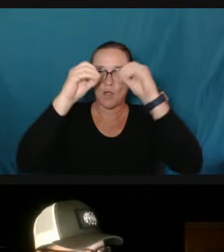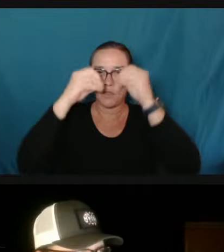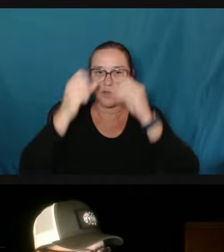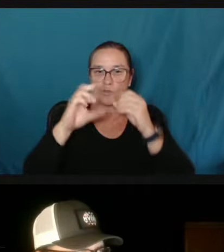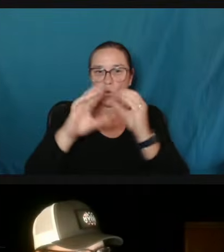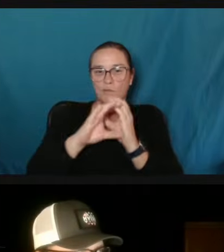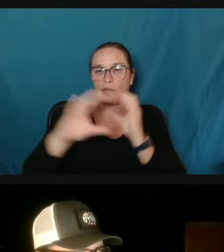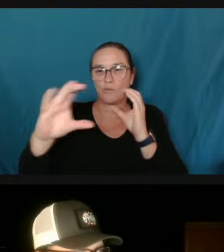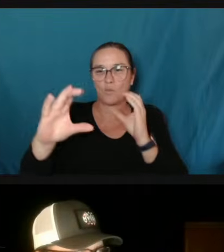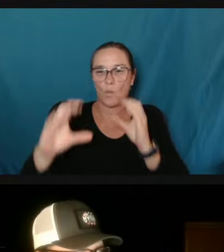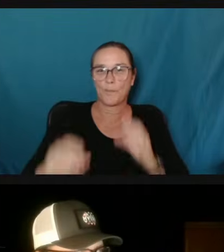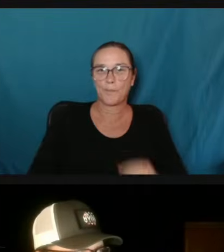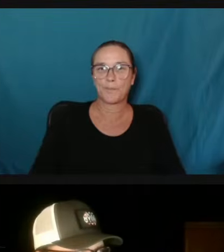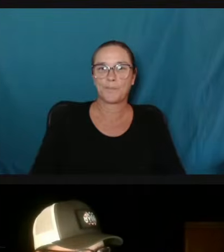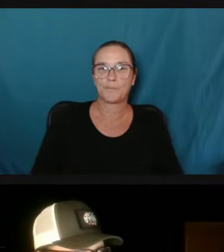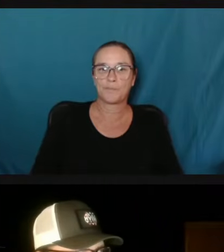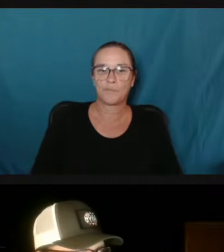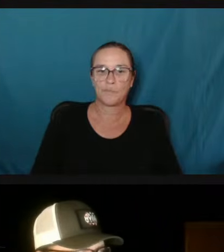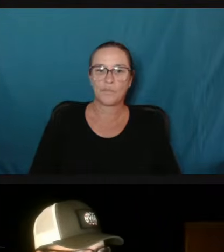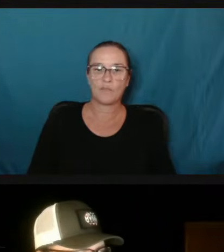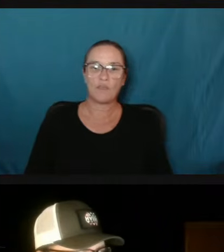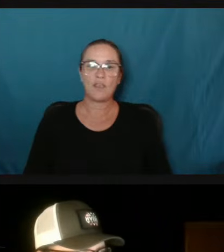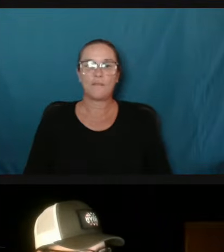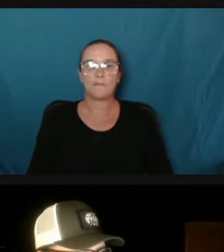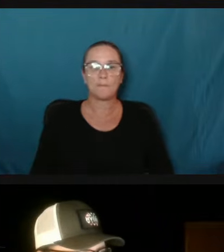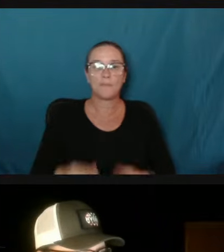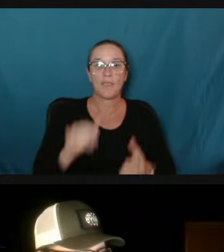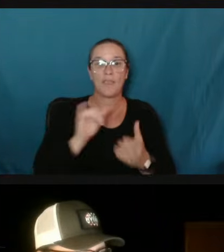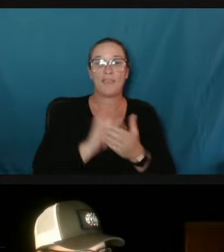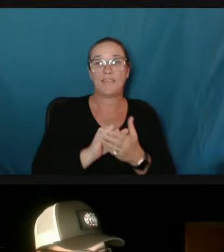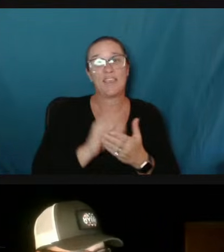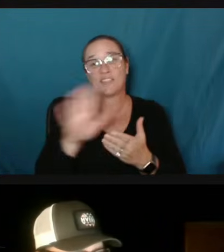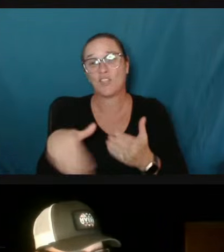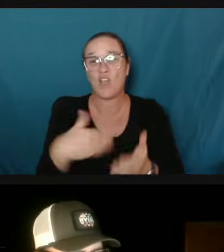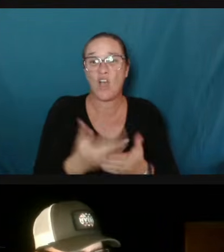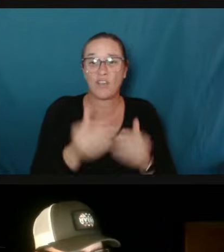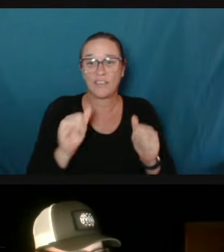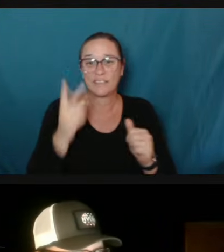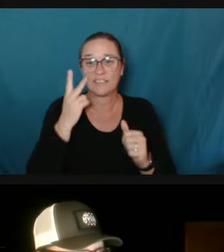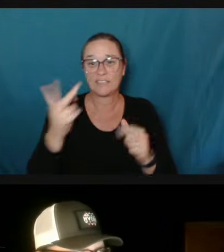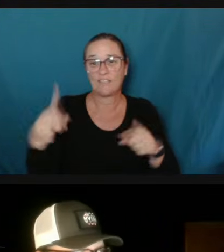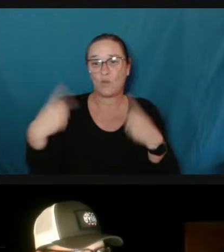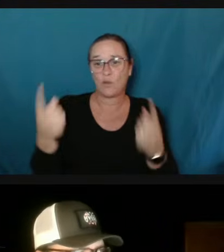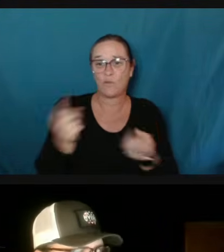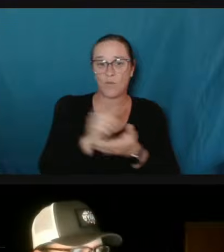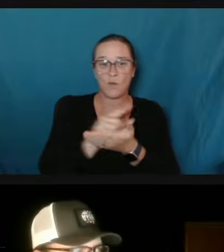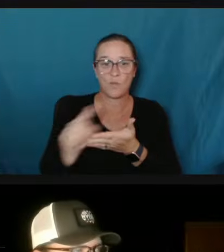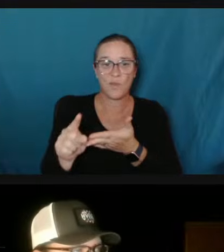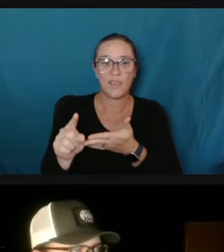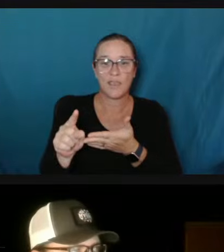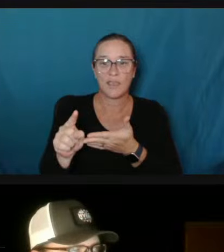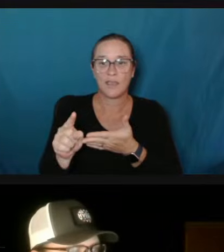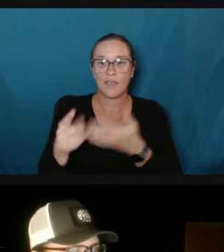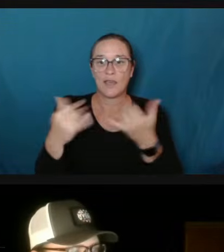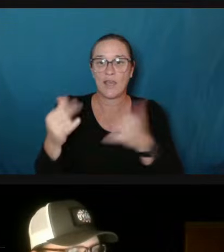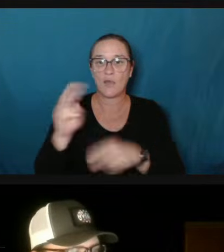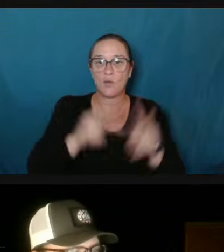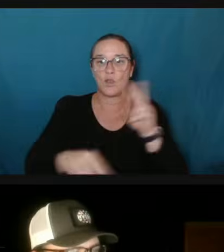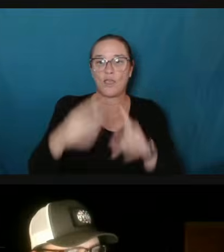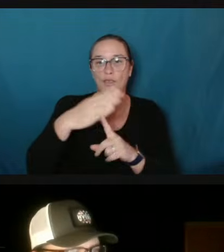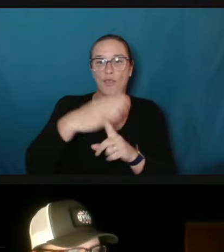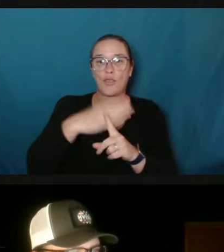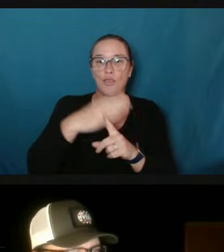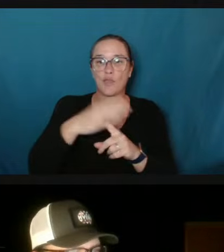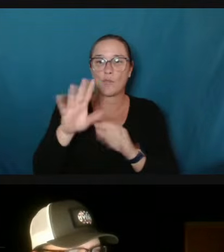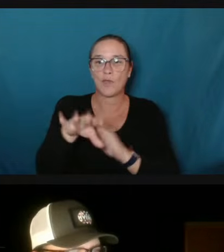So that's really all there has been to see over the last week. We can look at the thermal camera,